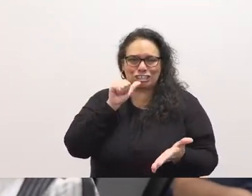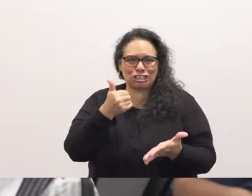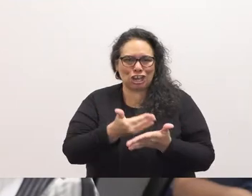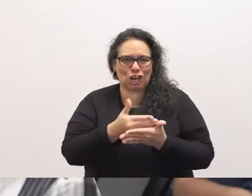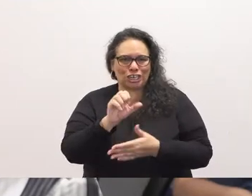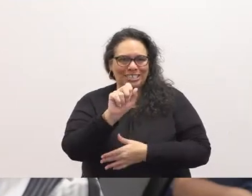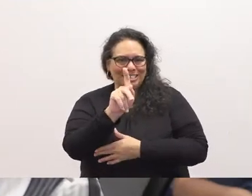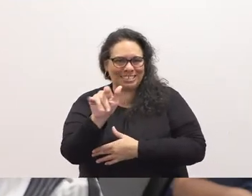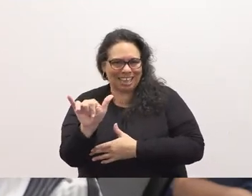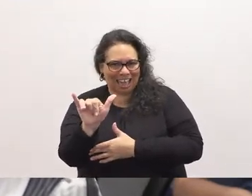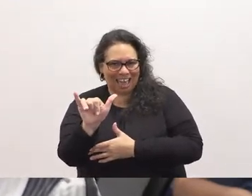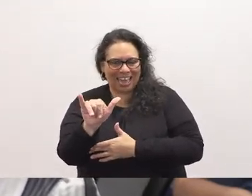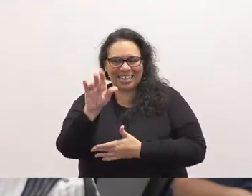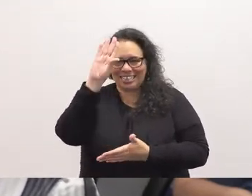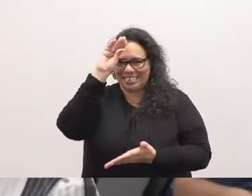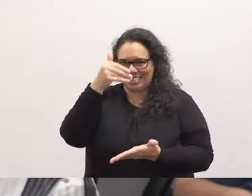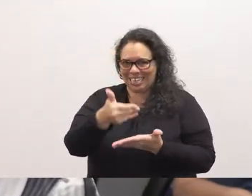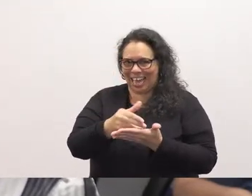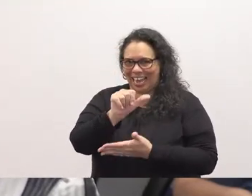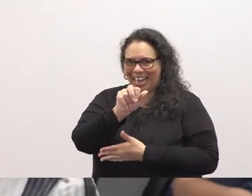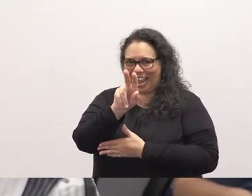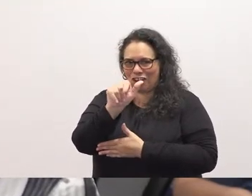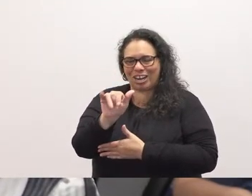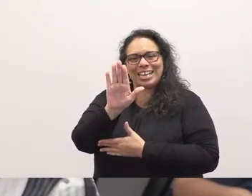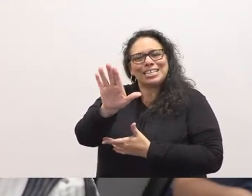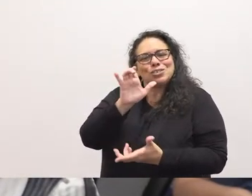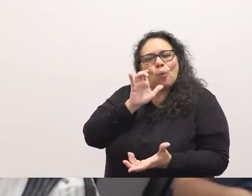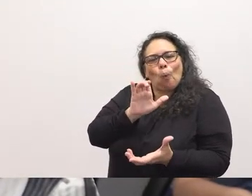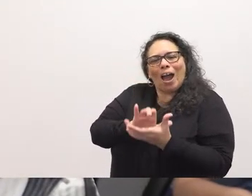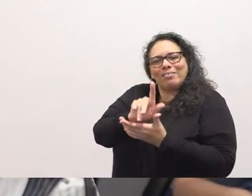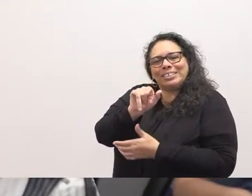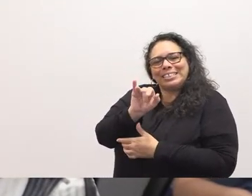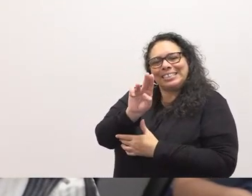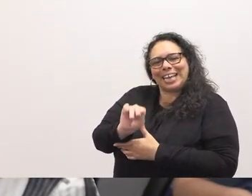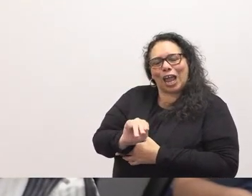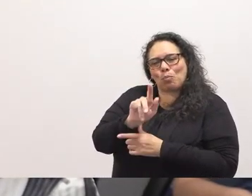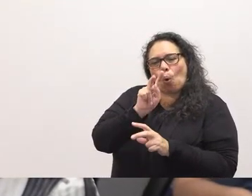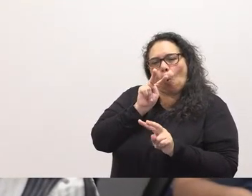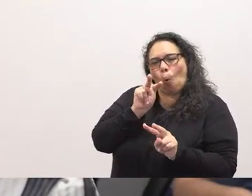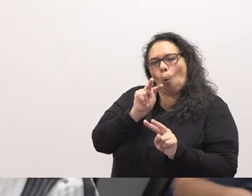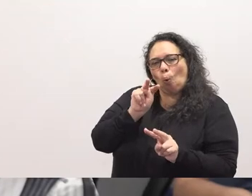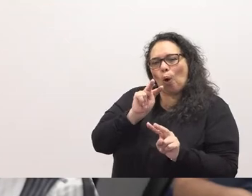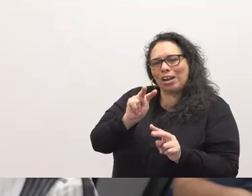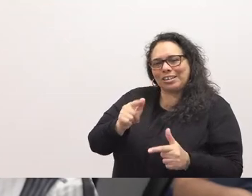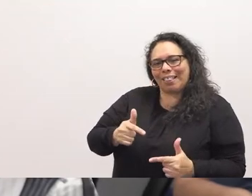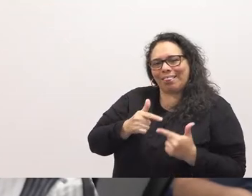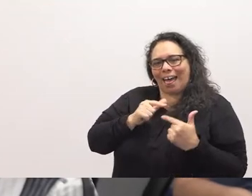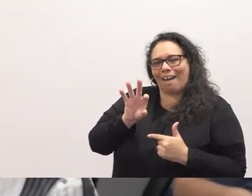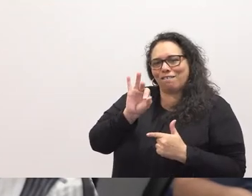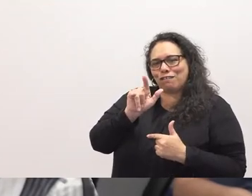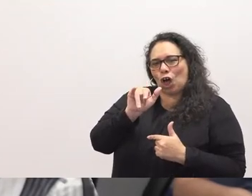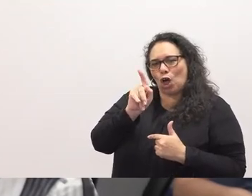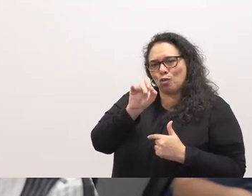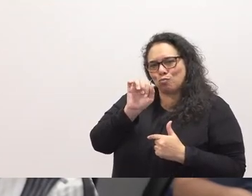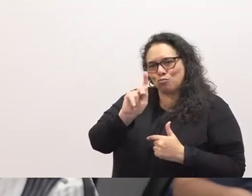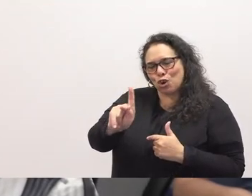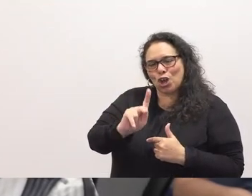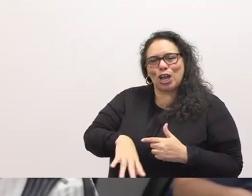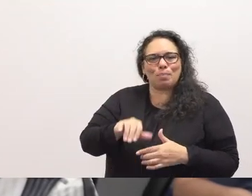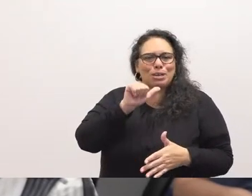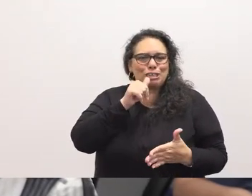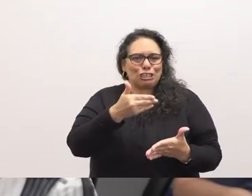Sky. My son, Aaron, and his wife, Tam, are watching live from Fallbrook. My daughter, Haley, and her